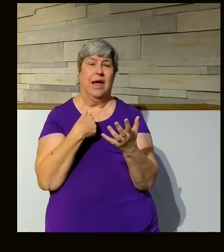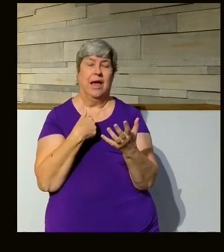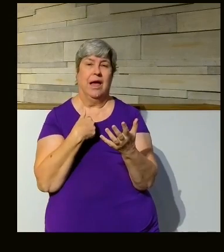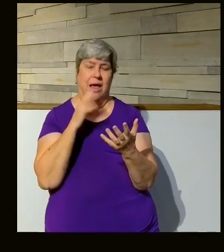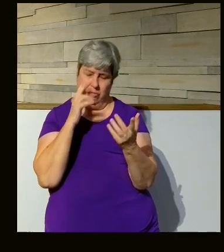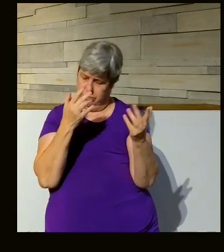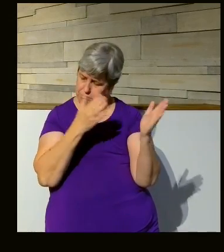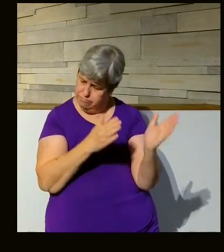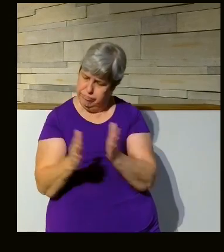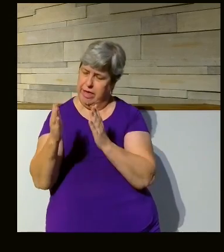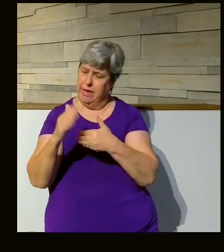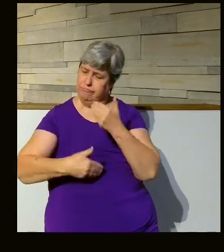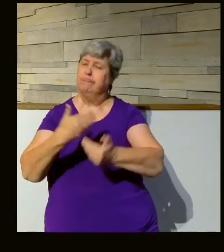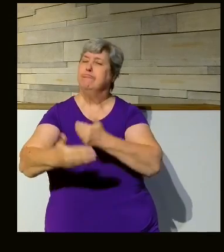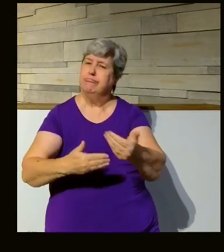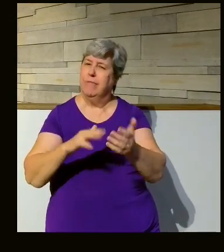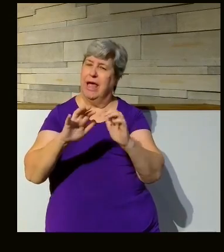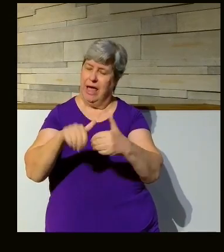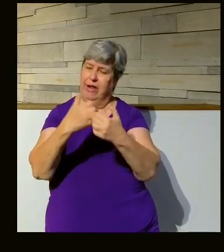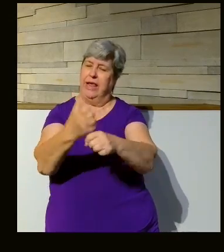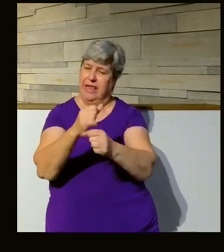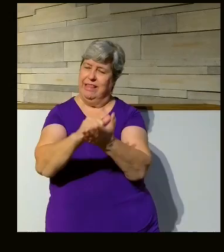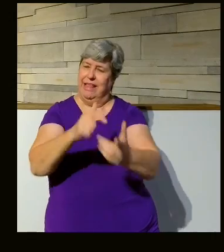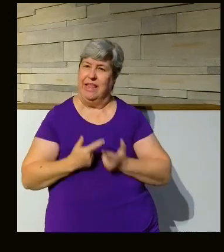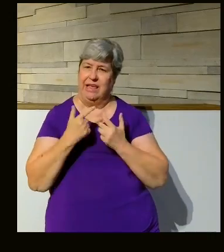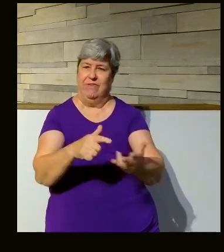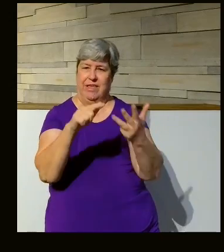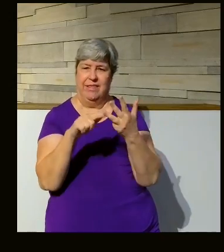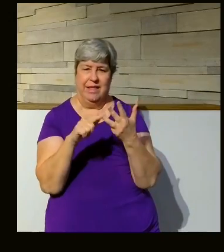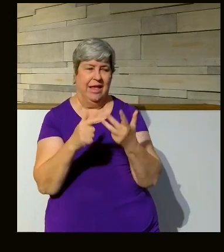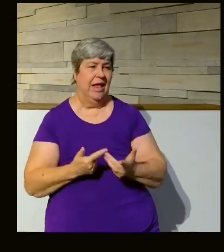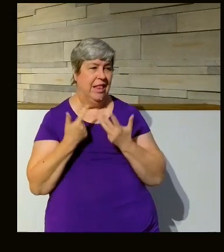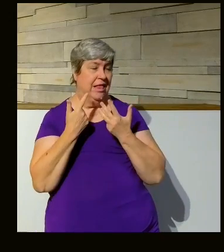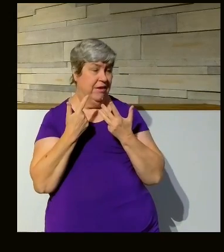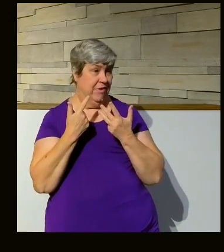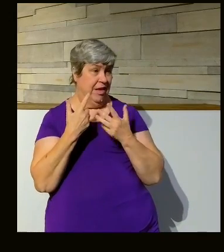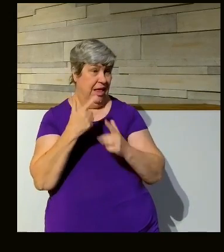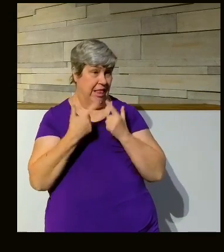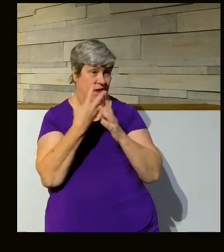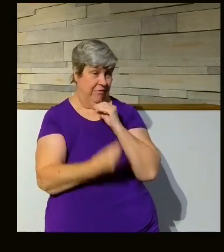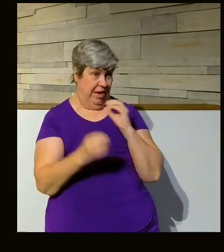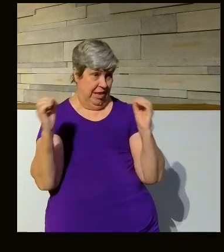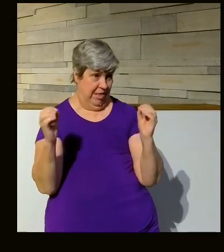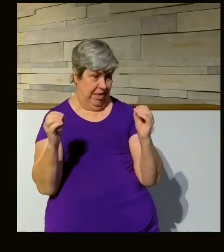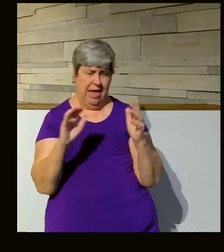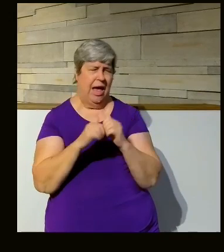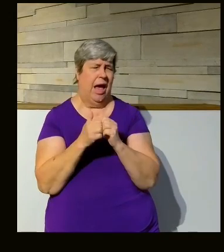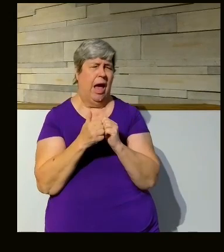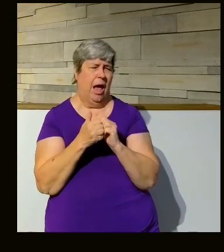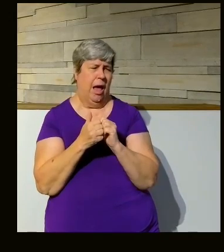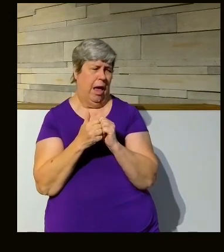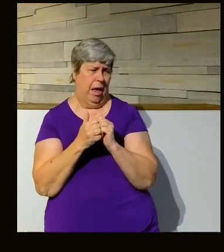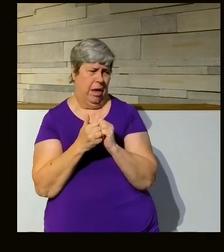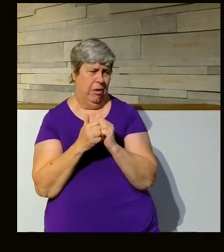to be intentional about getting this life. And then the next point, living life lacking nothing, what's the means? How am